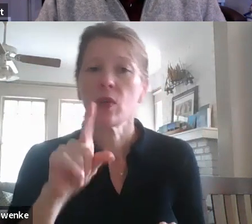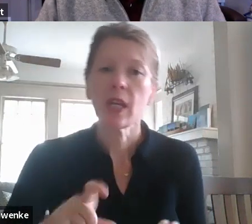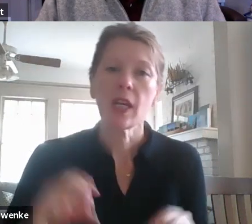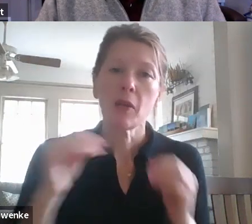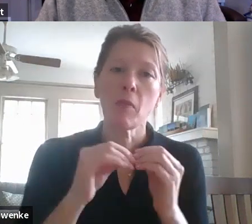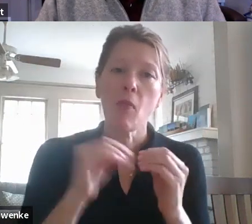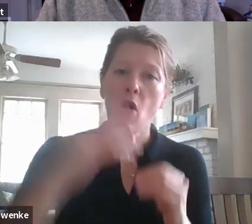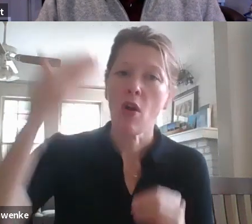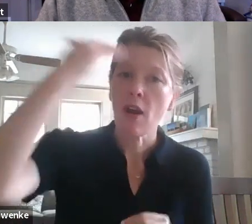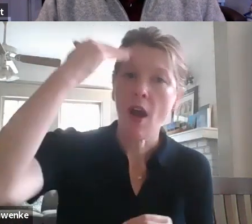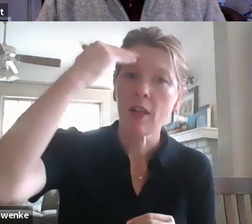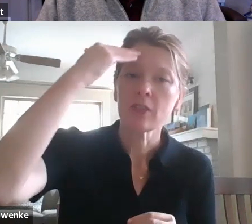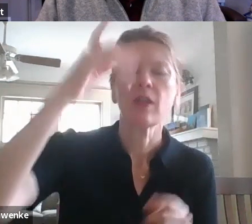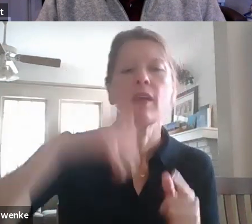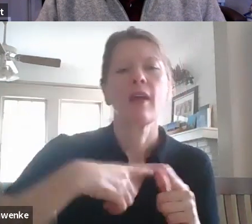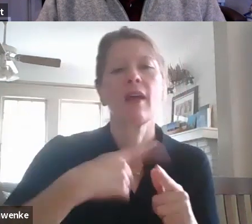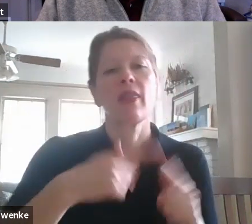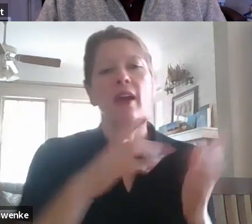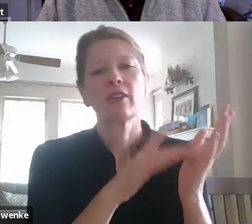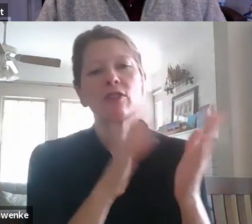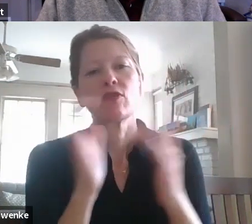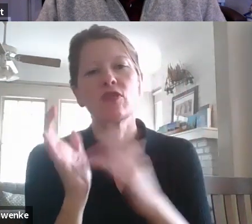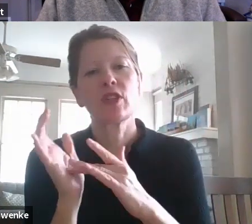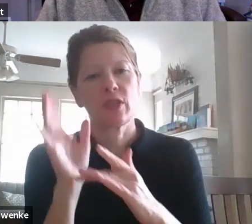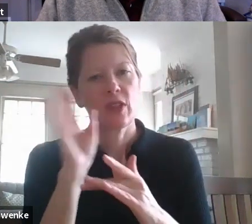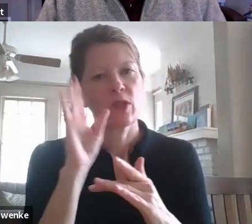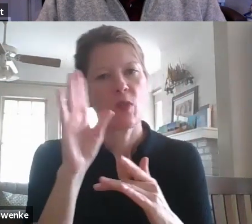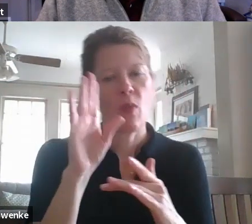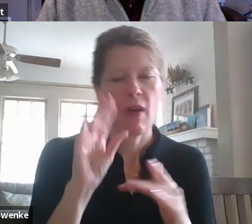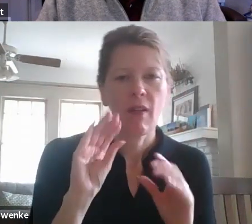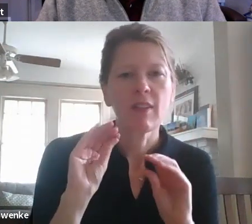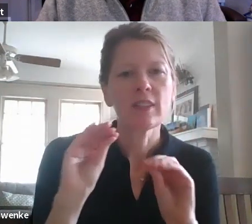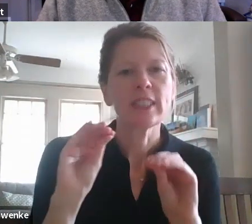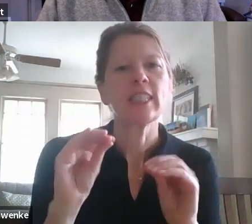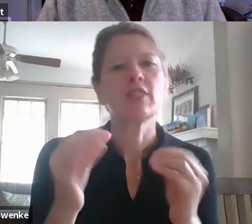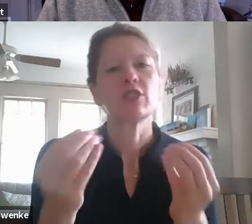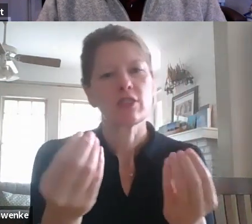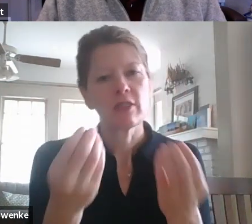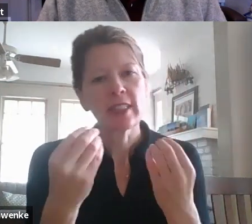knowledge, he'll ne'er refuse to